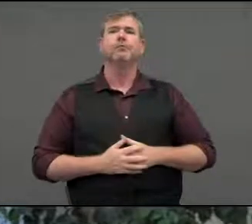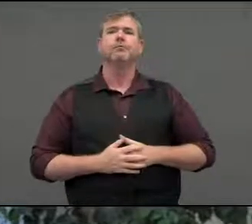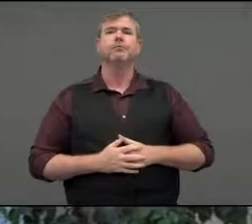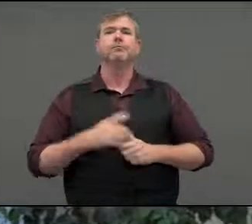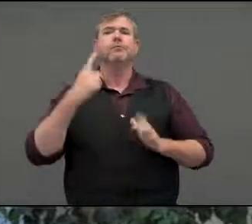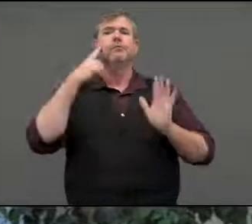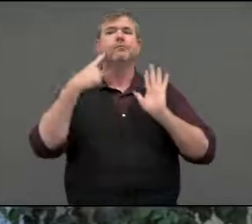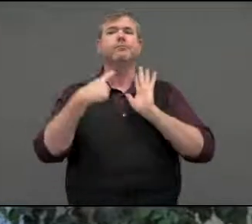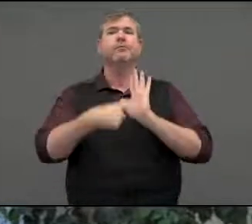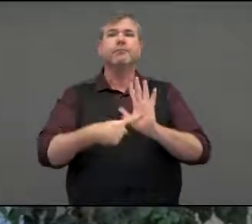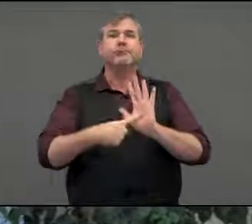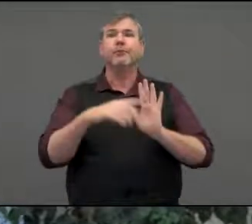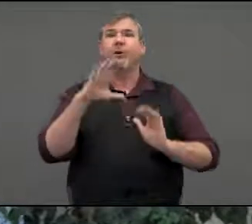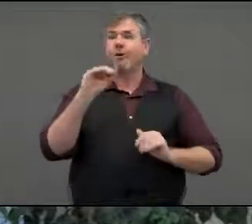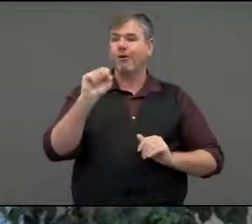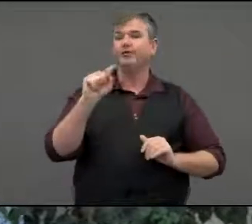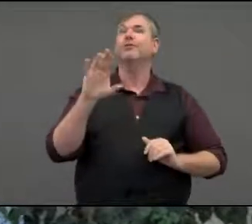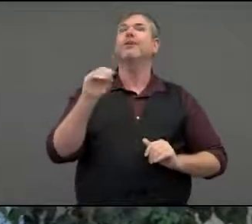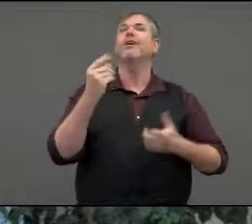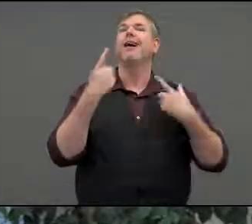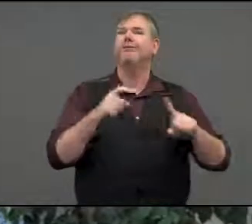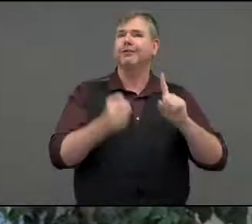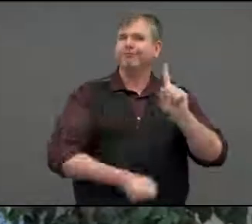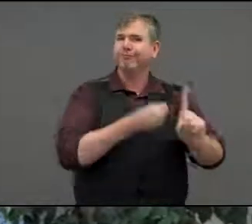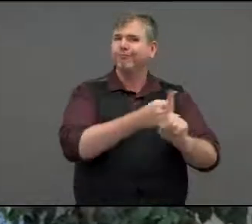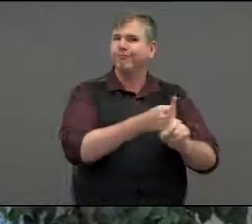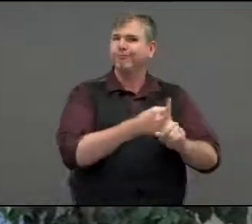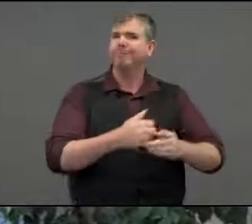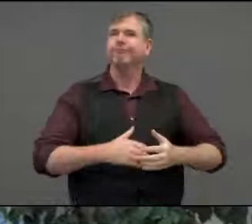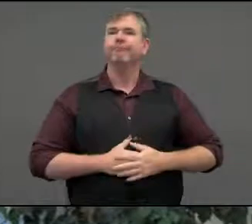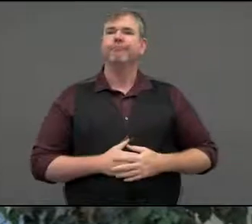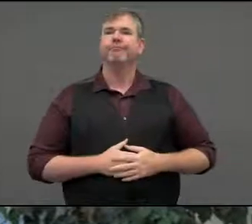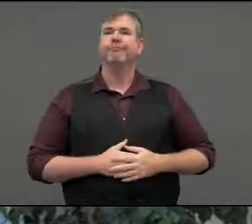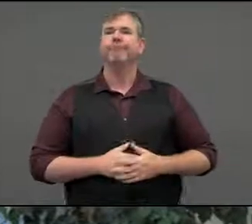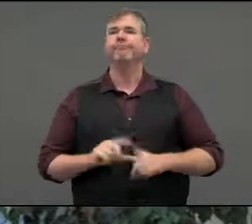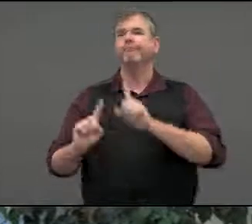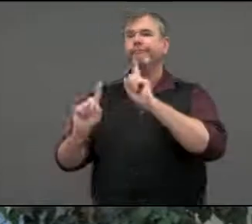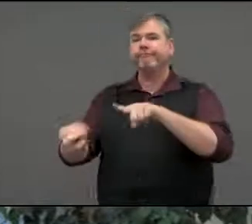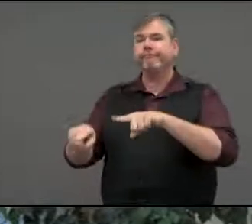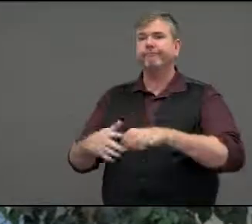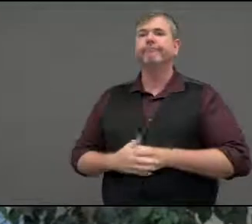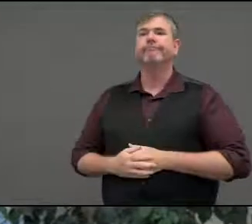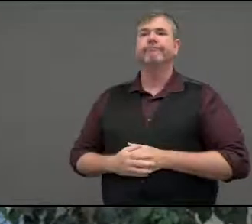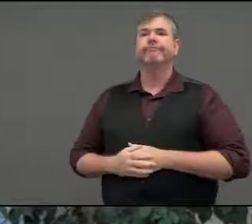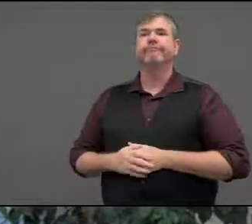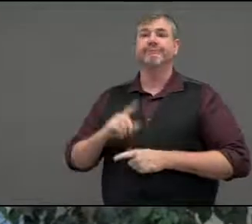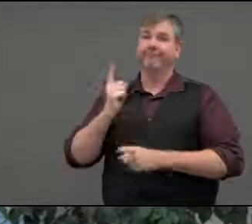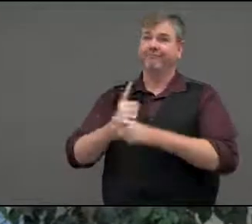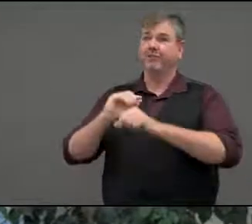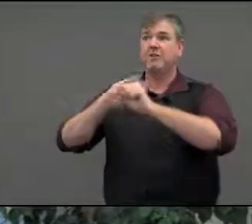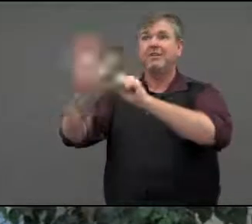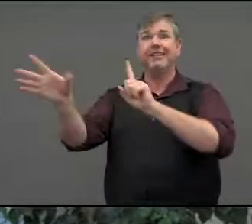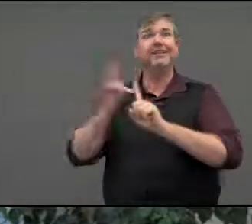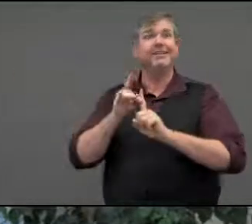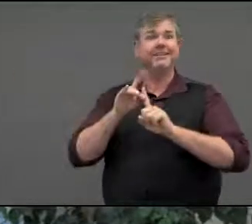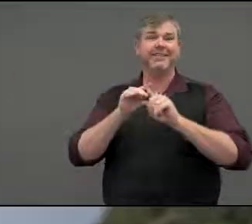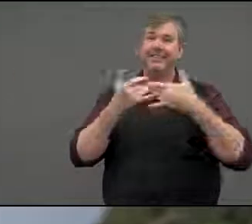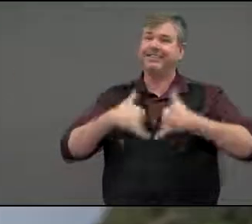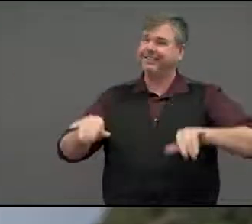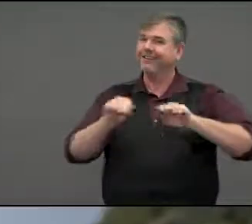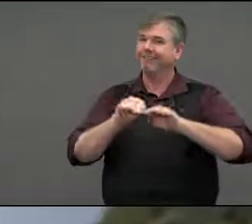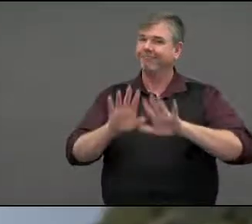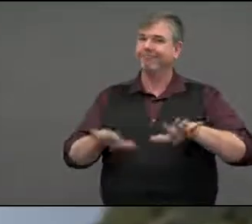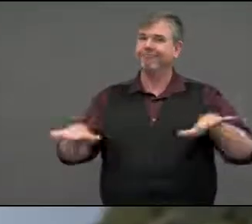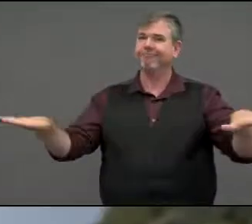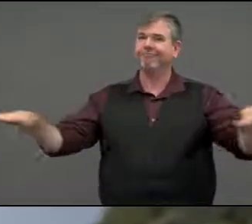Yeah, absolutely. And COVID isn't going anywhere. It's living within our workplaces. Obviously what happened last week. So